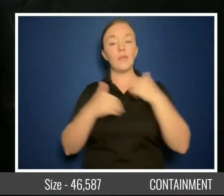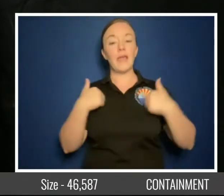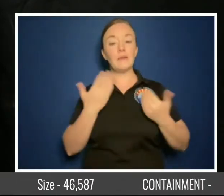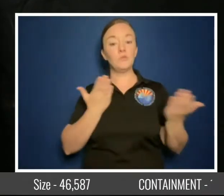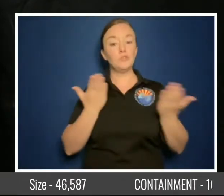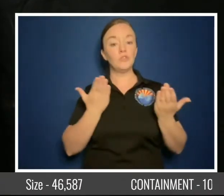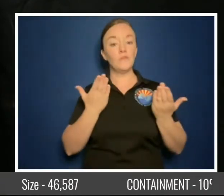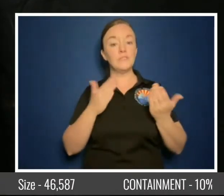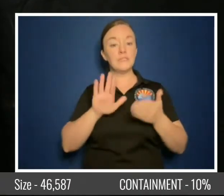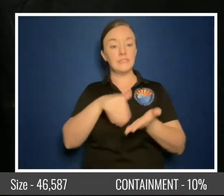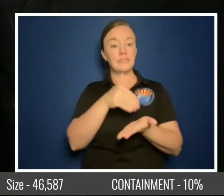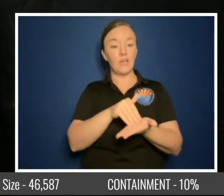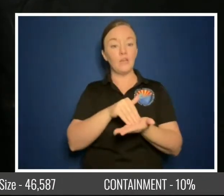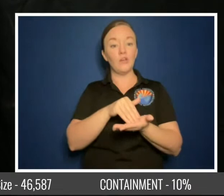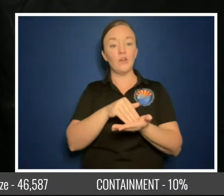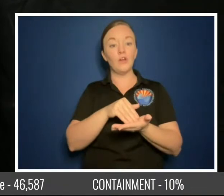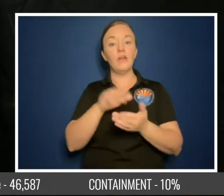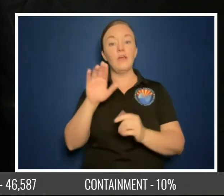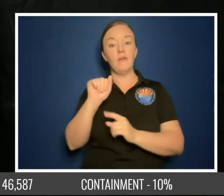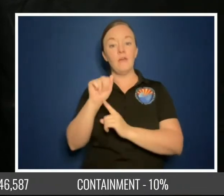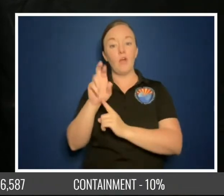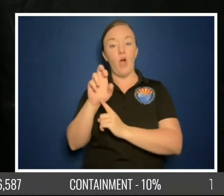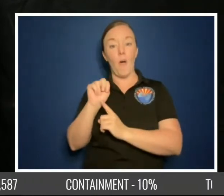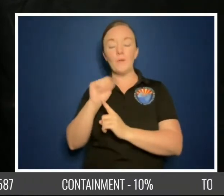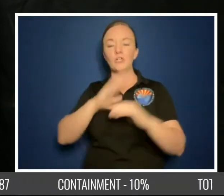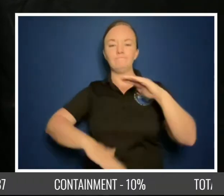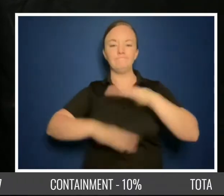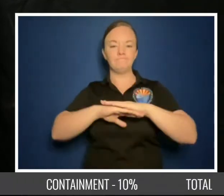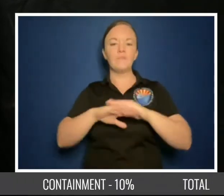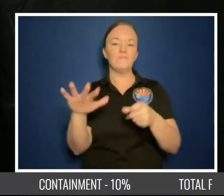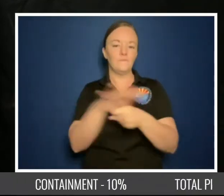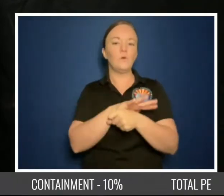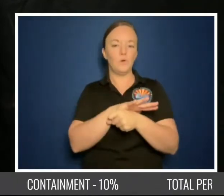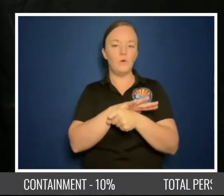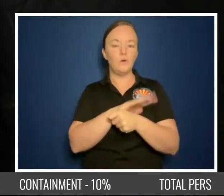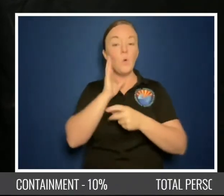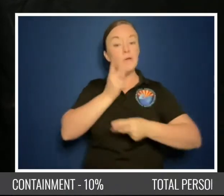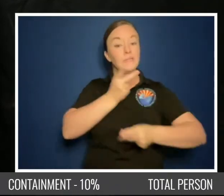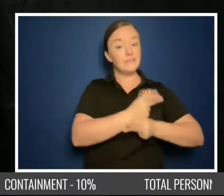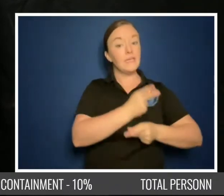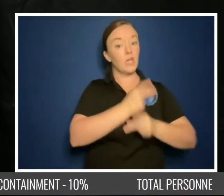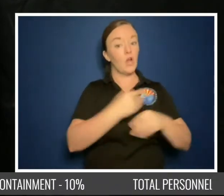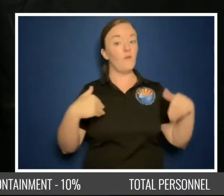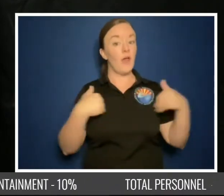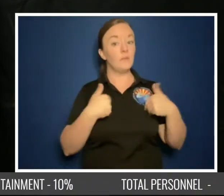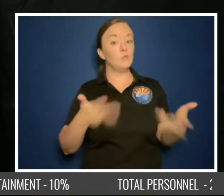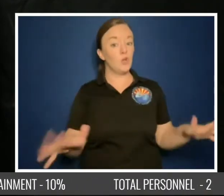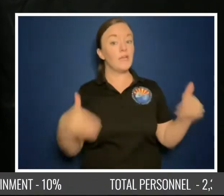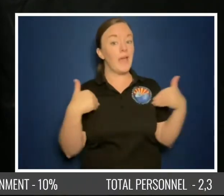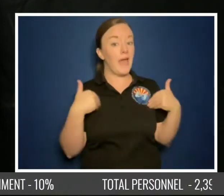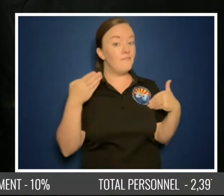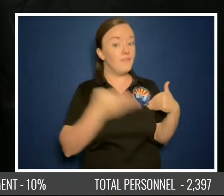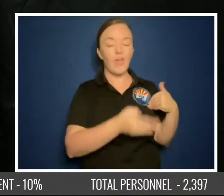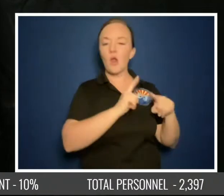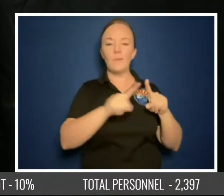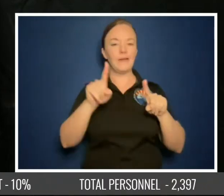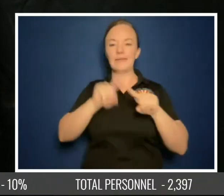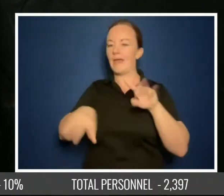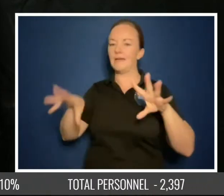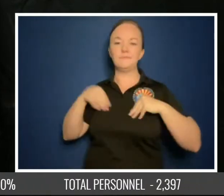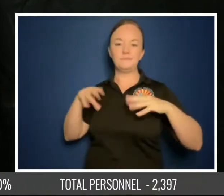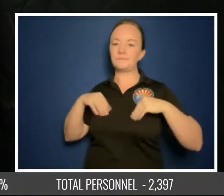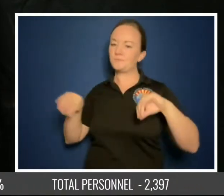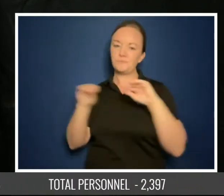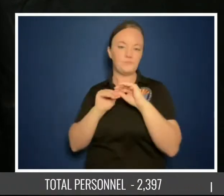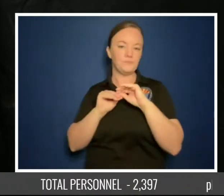Government Center is currently at capacity. They will continue to care for the animals that have been dropped off, but unfortunately are not able to take any